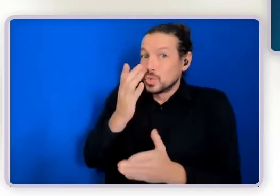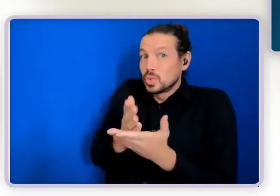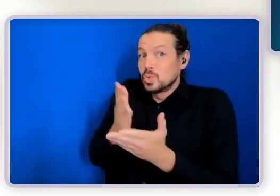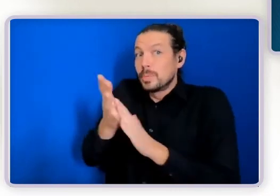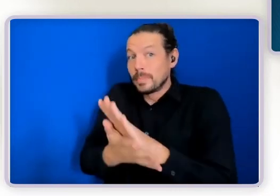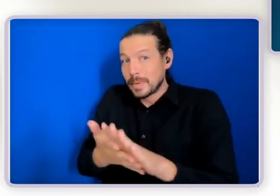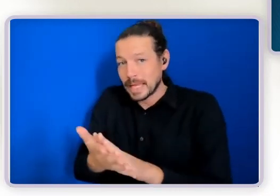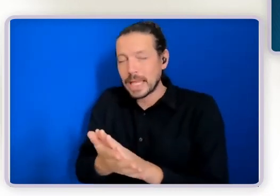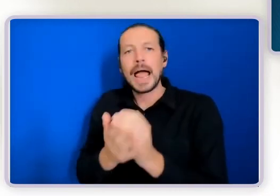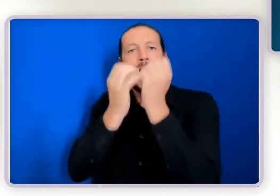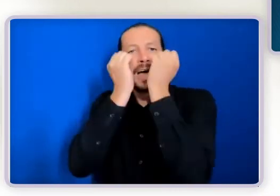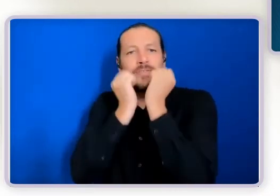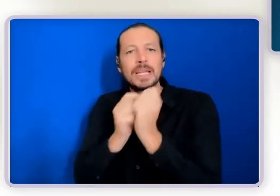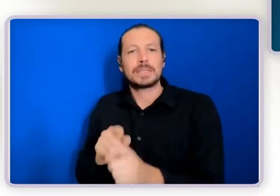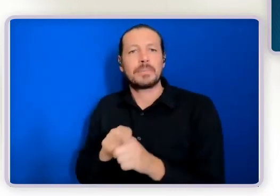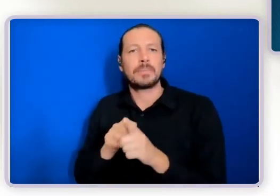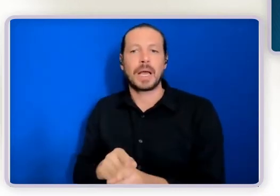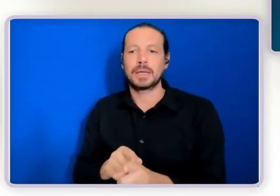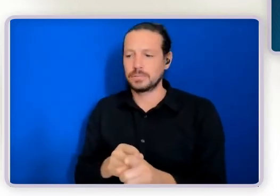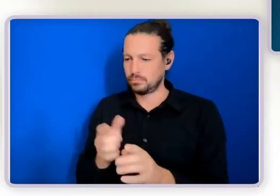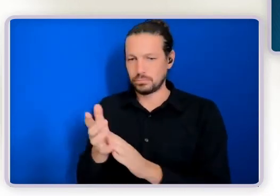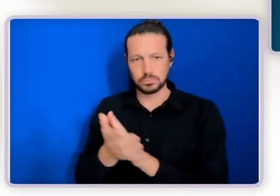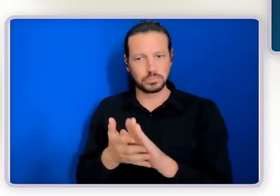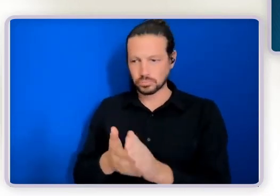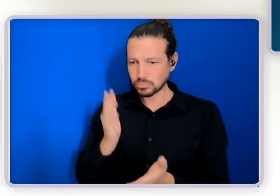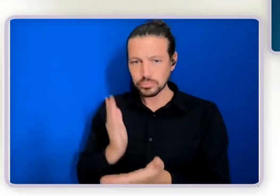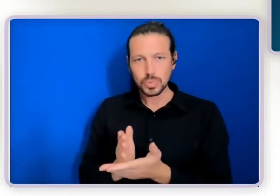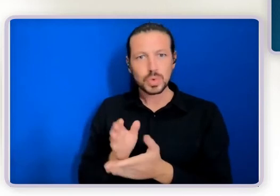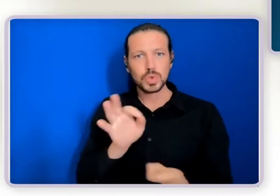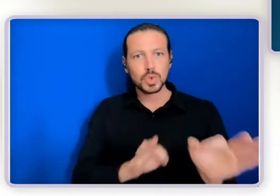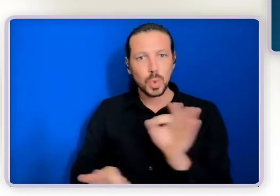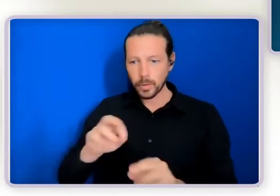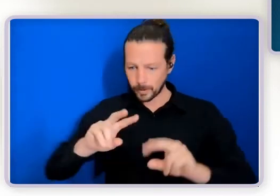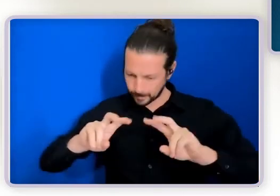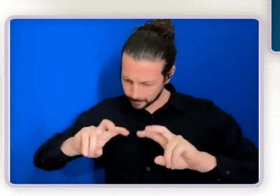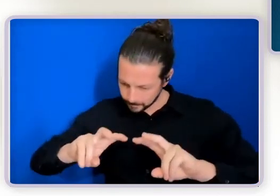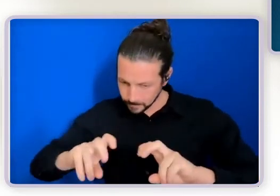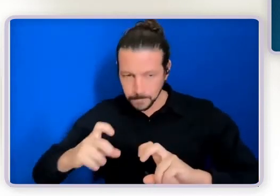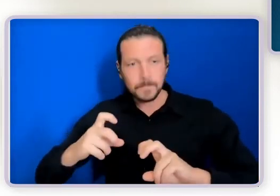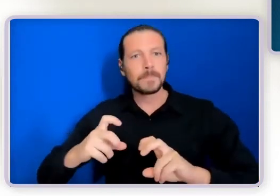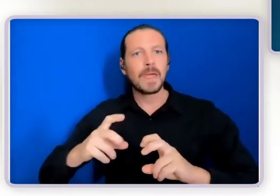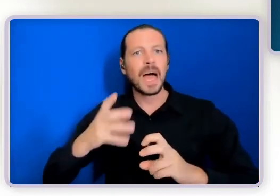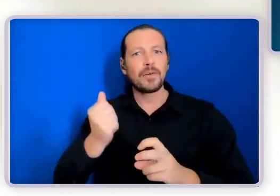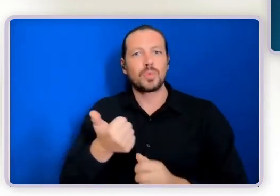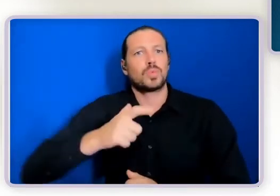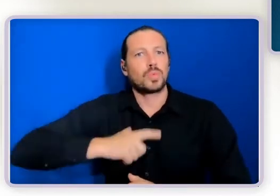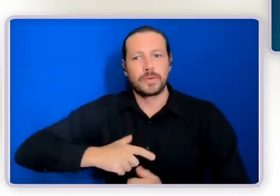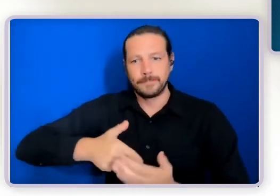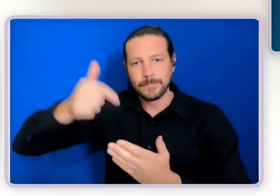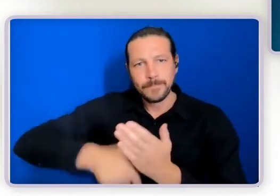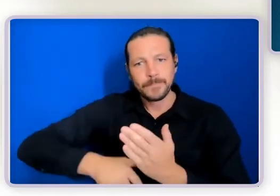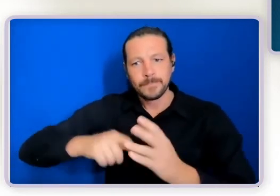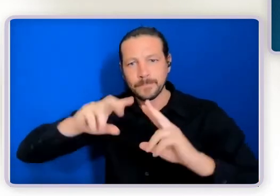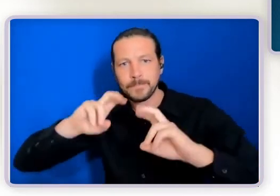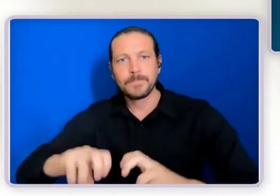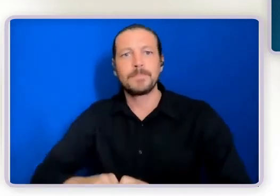evidence-based usually means that there's a scientific basis for what is occurring. And usually the people that use